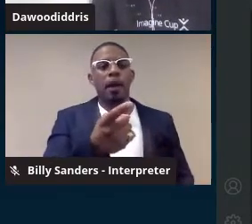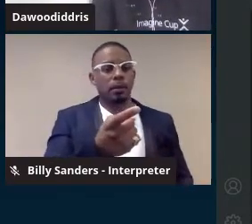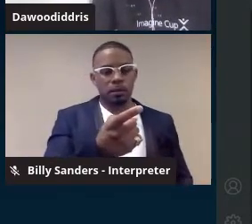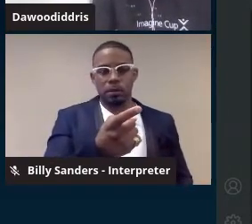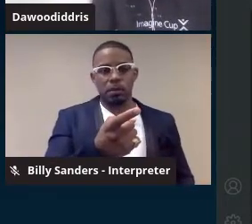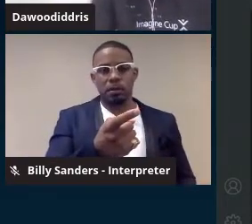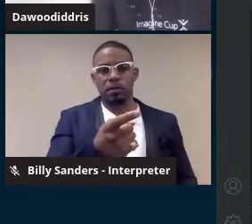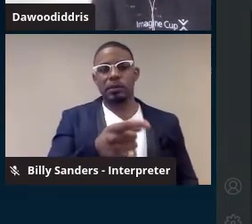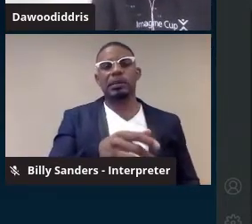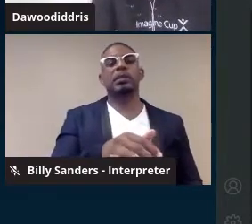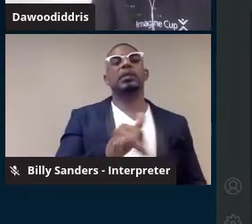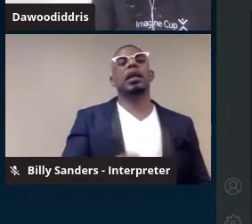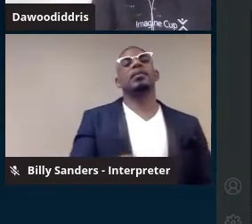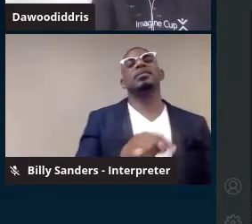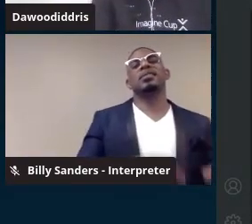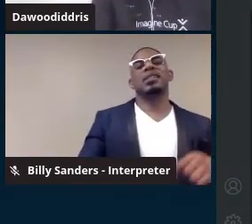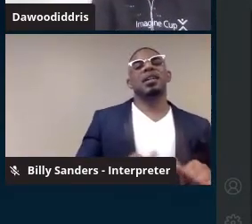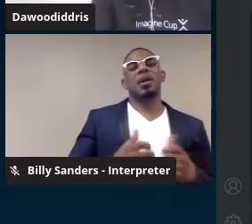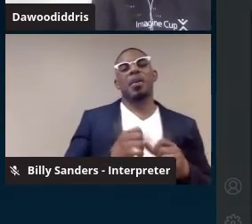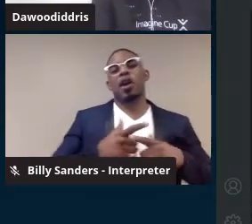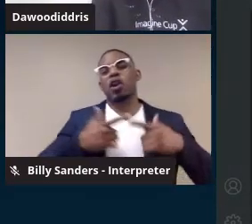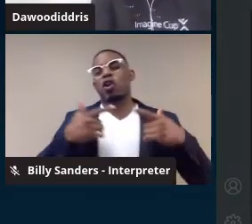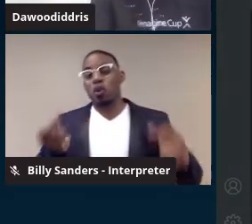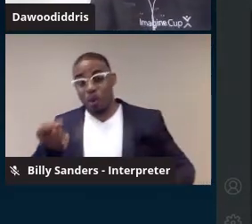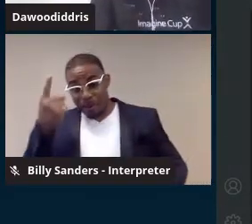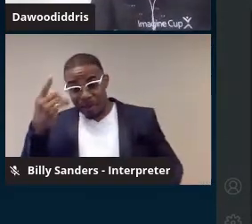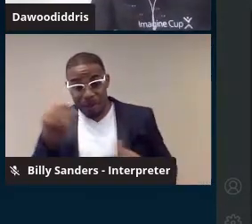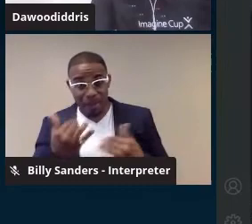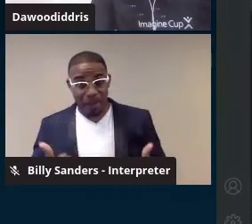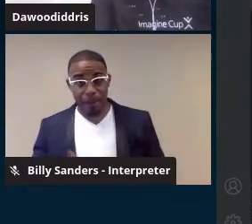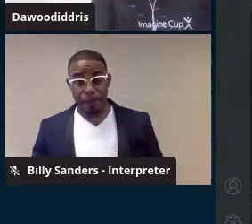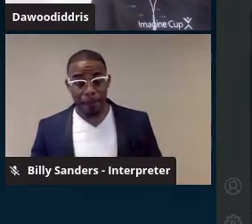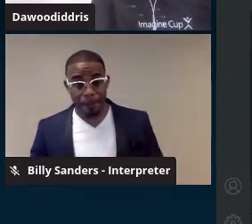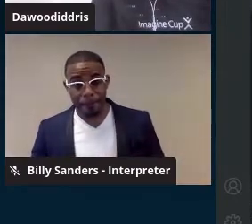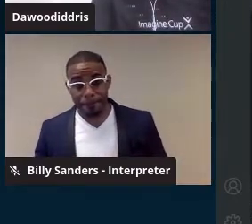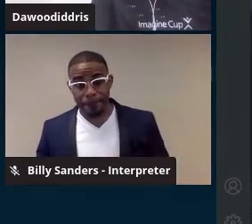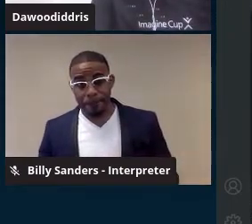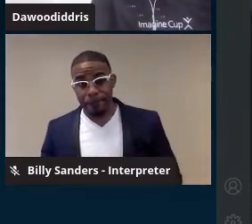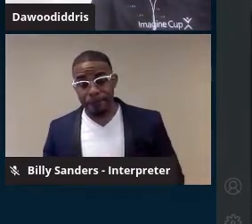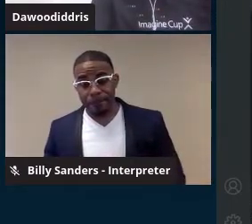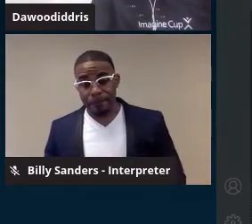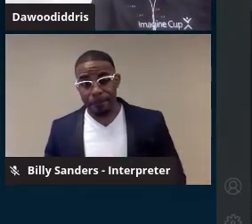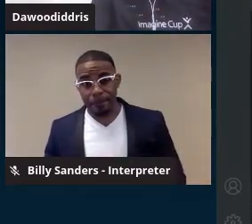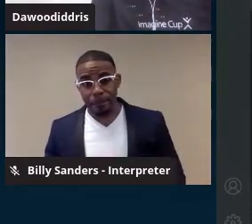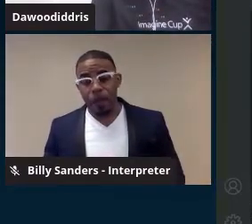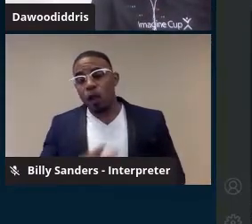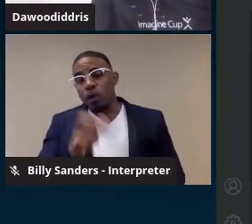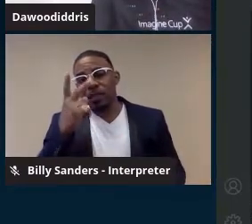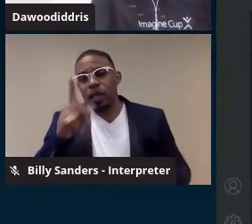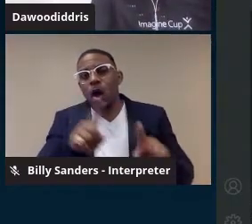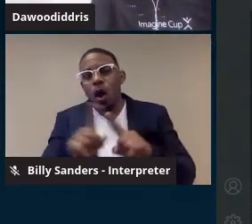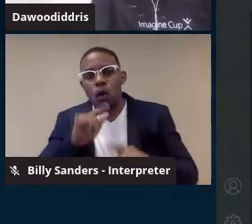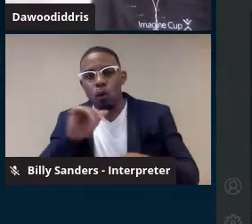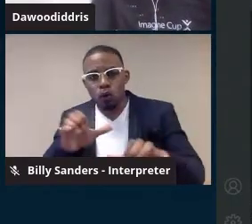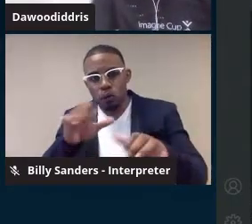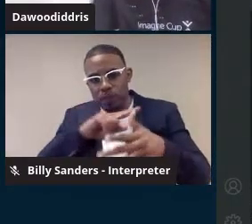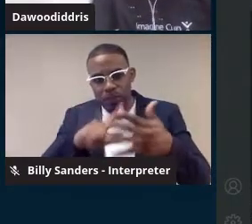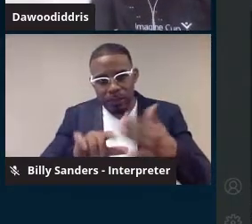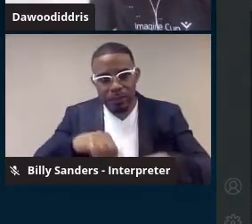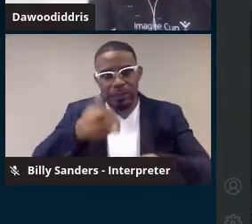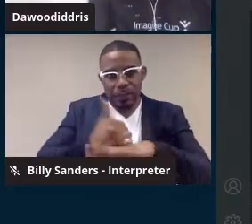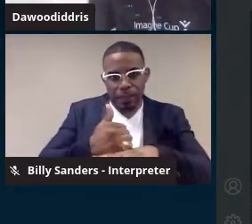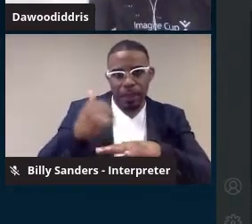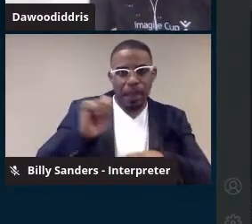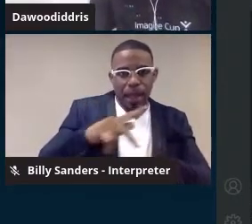so this is actually making a huge amount of sense by now. And you can see all that we are doing is just, setting up our